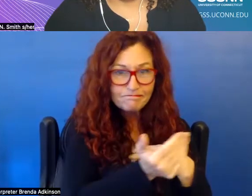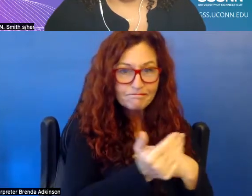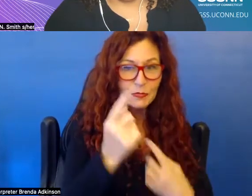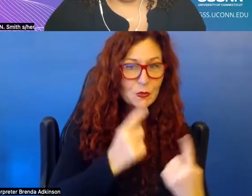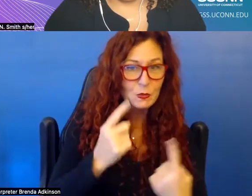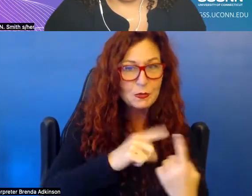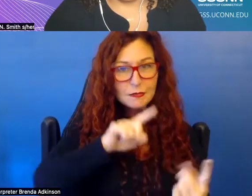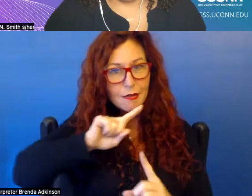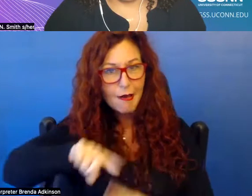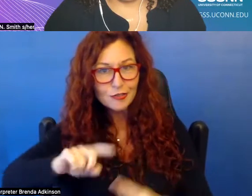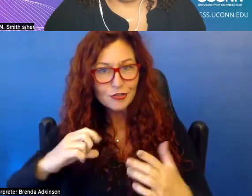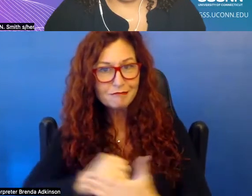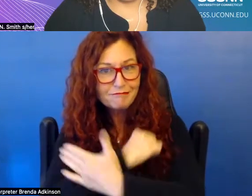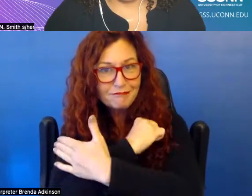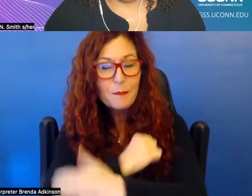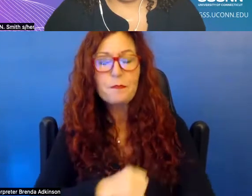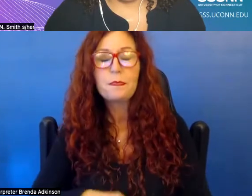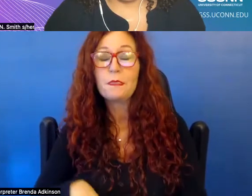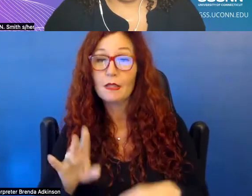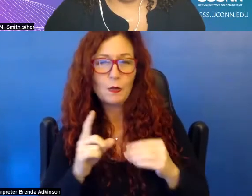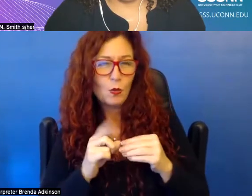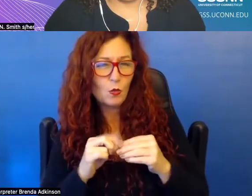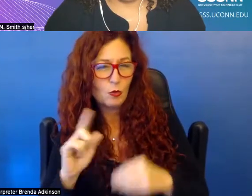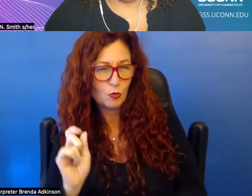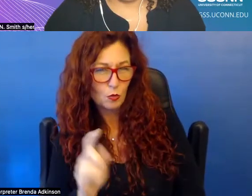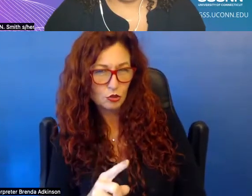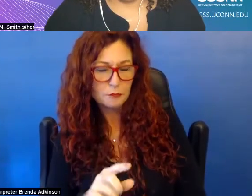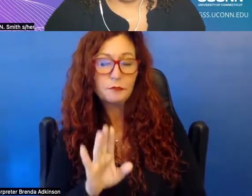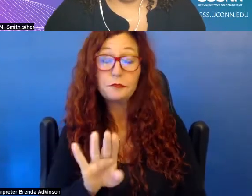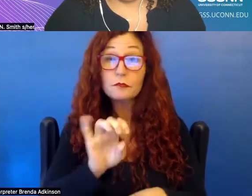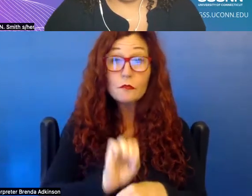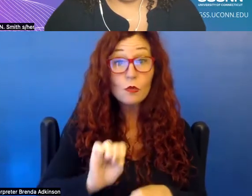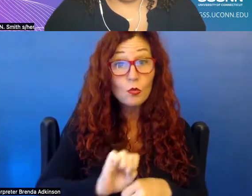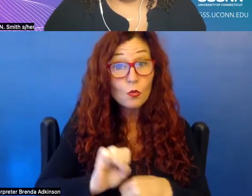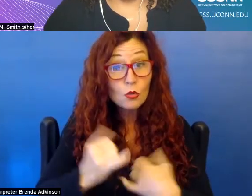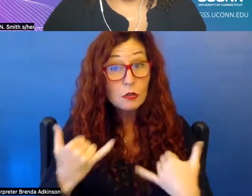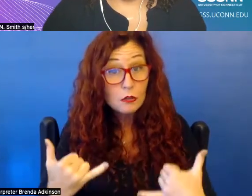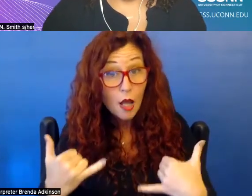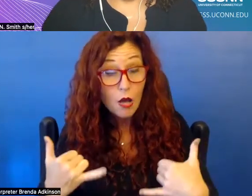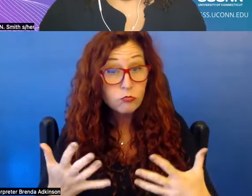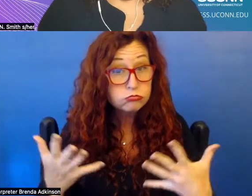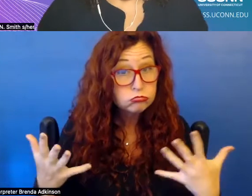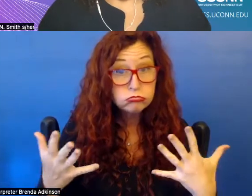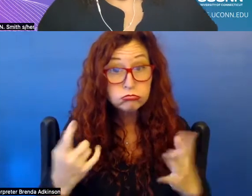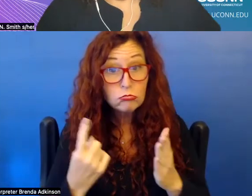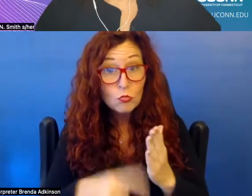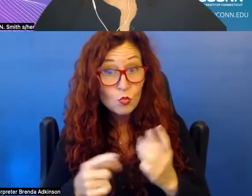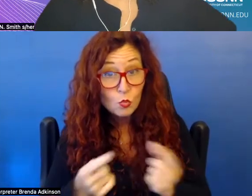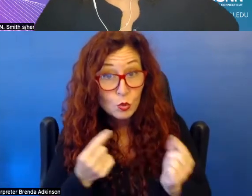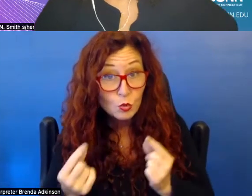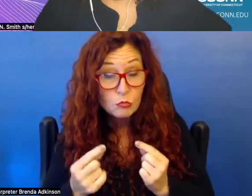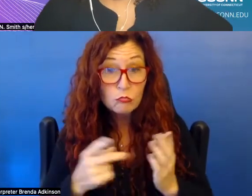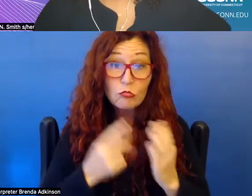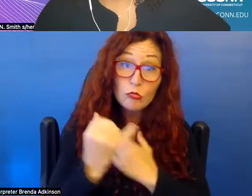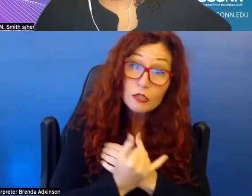really about the work that you're doing now. What are some of the projects, campaigns, or initiatives that you're currently working on? And